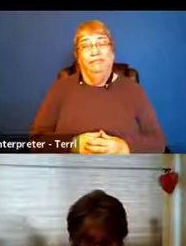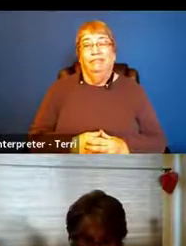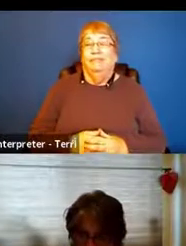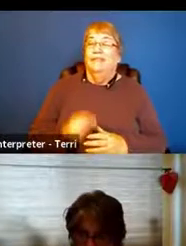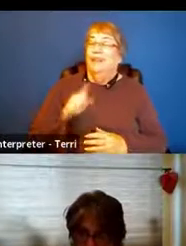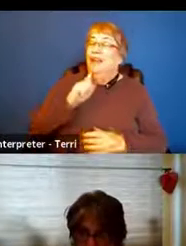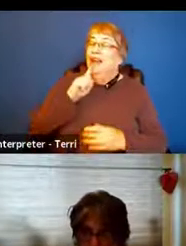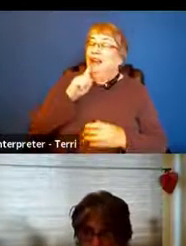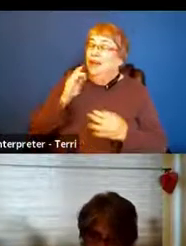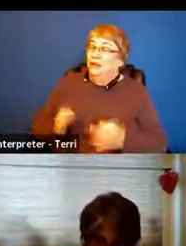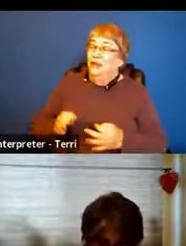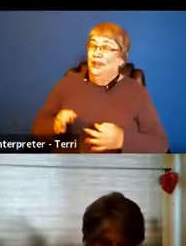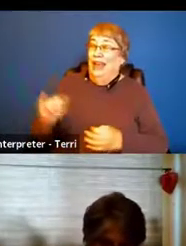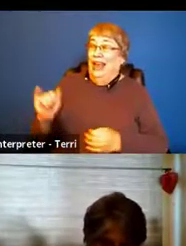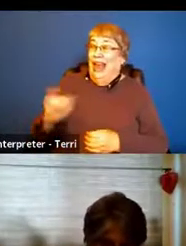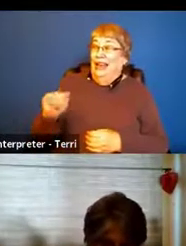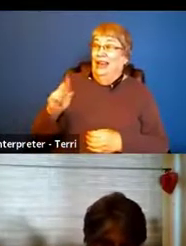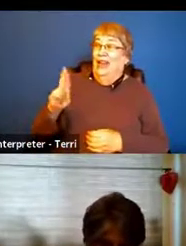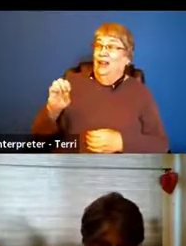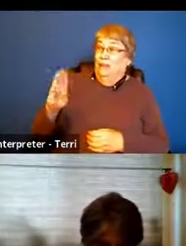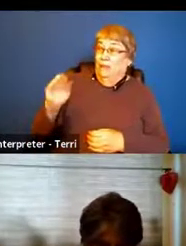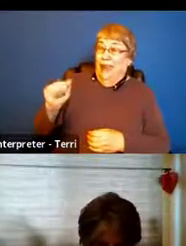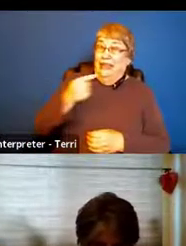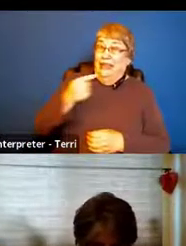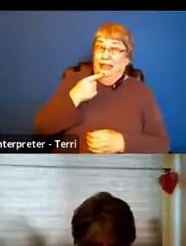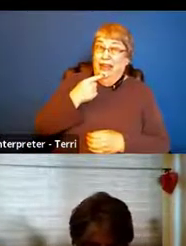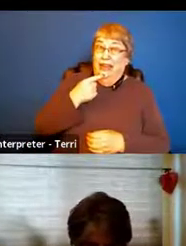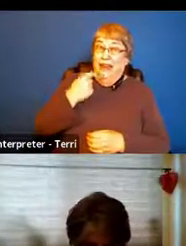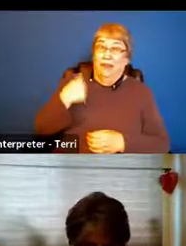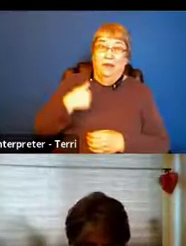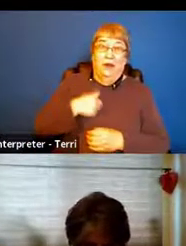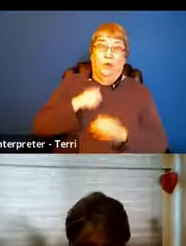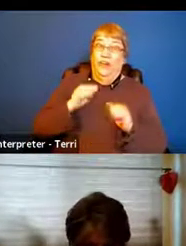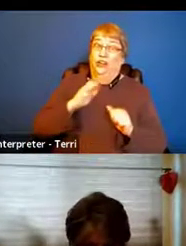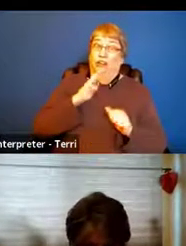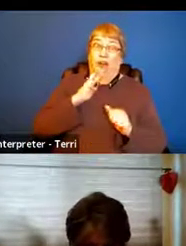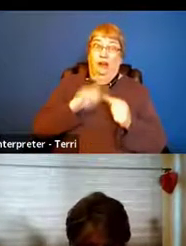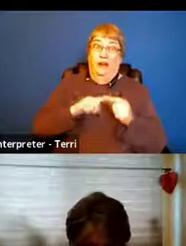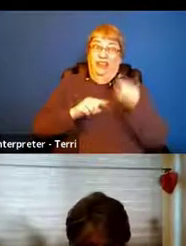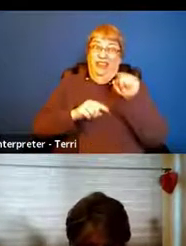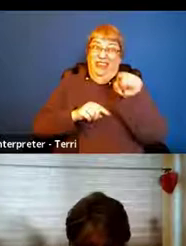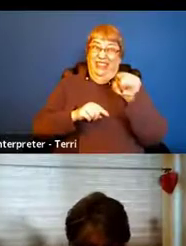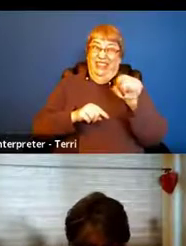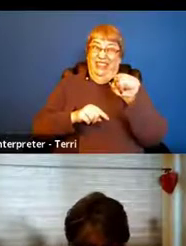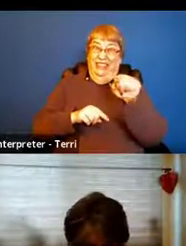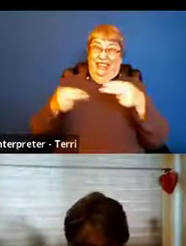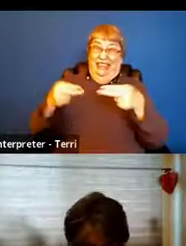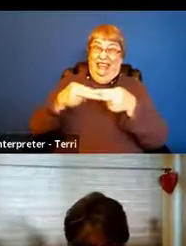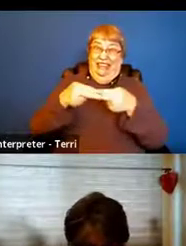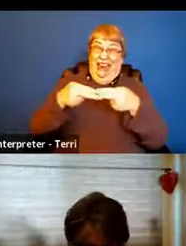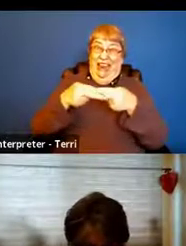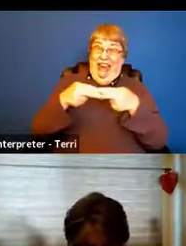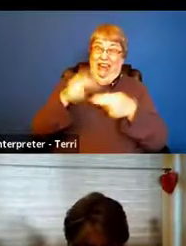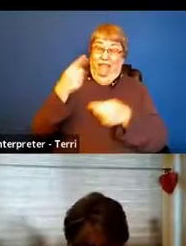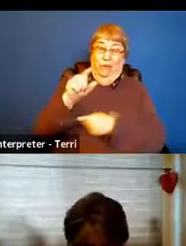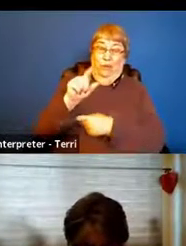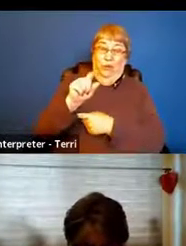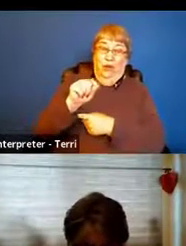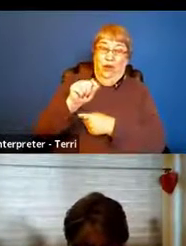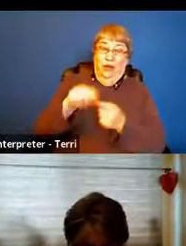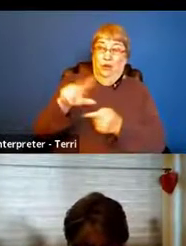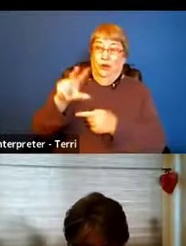Absolutely. And as Rebecca said, you know, well, we could talk on just this slide, honestly, for 20 to 30 minutes and just how much each overlap,